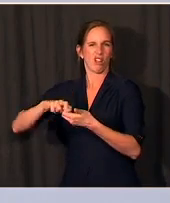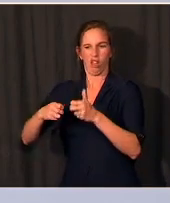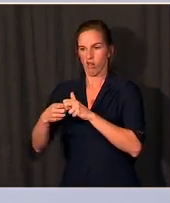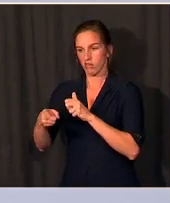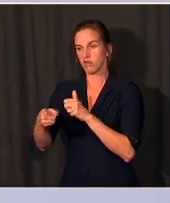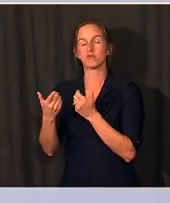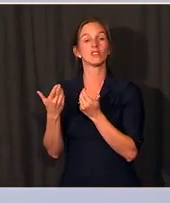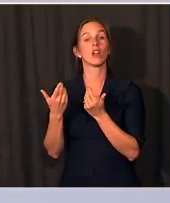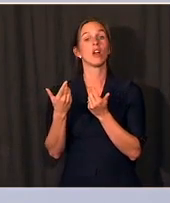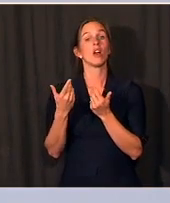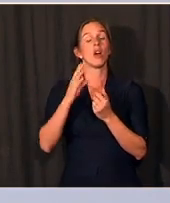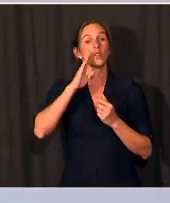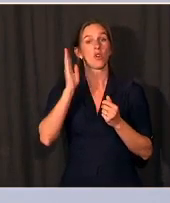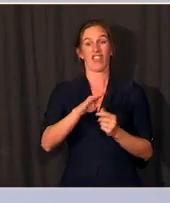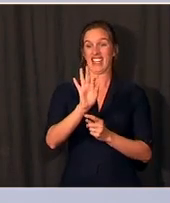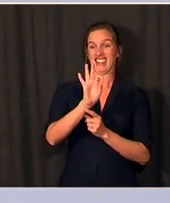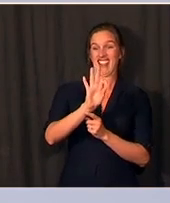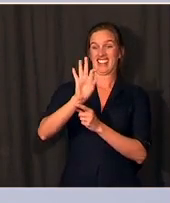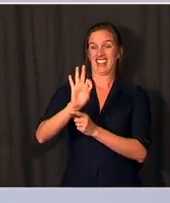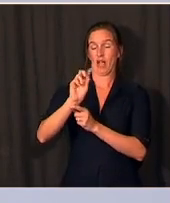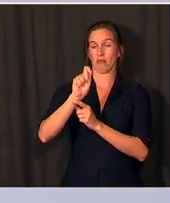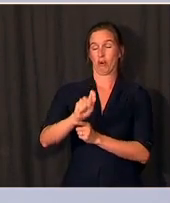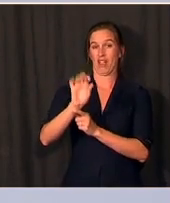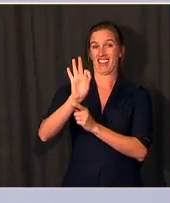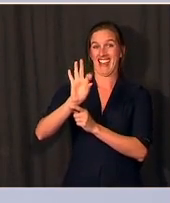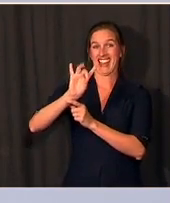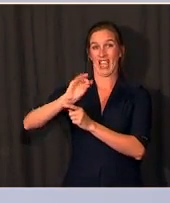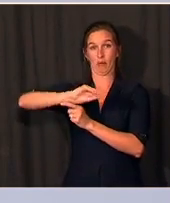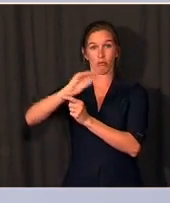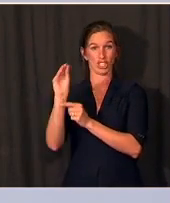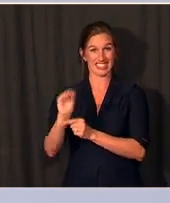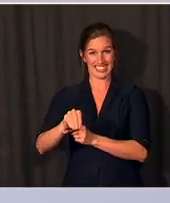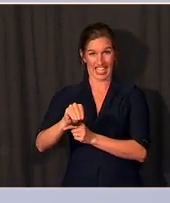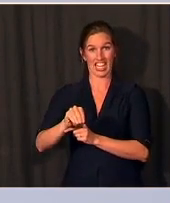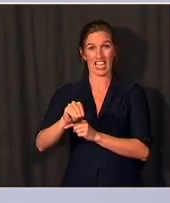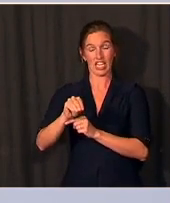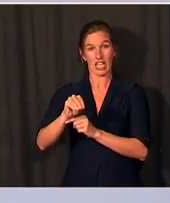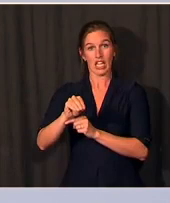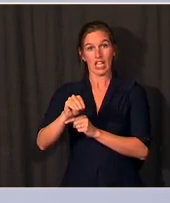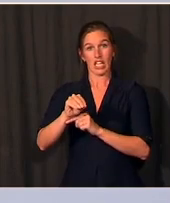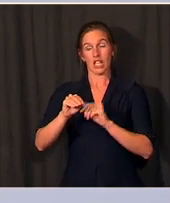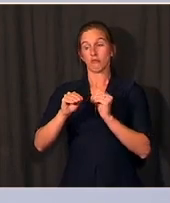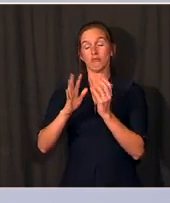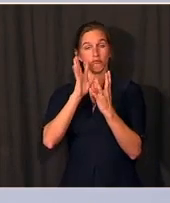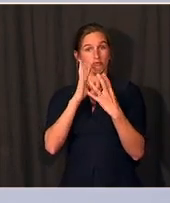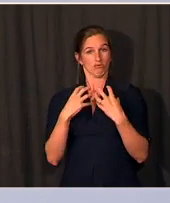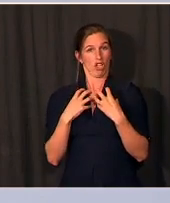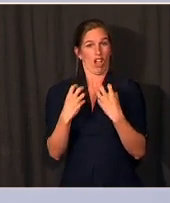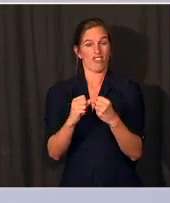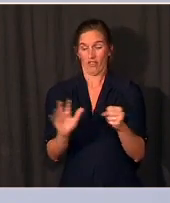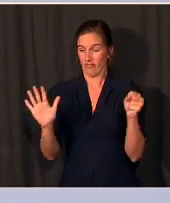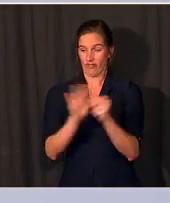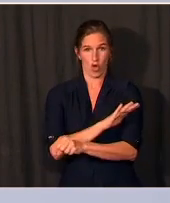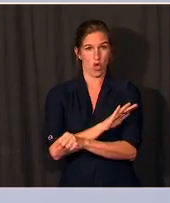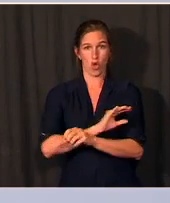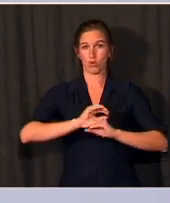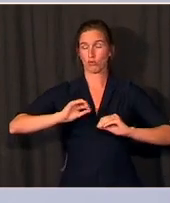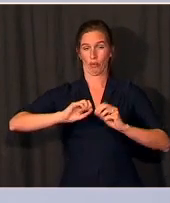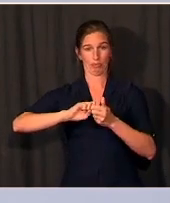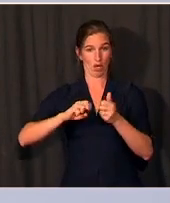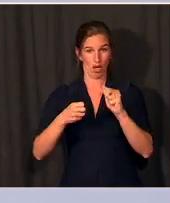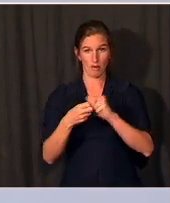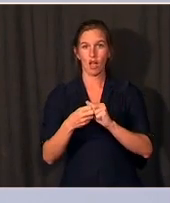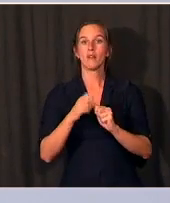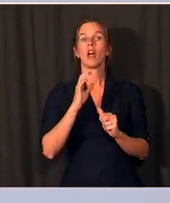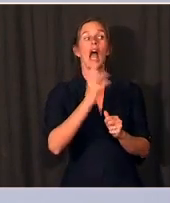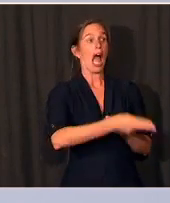those under the age of 50 make a full and quick recovery. By giving the vaccine to high-risk individuals right